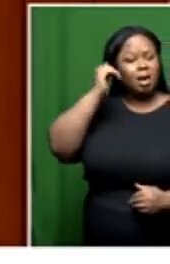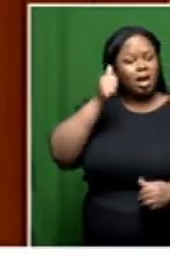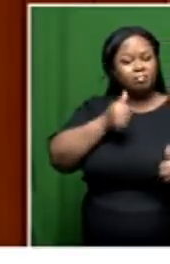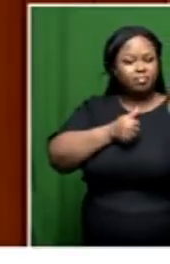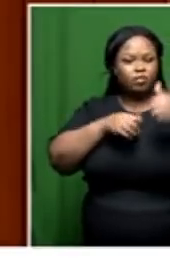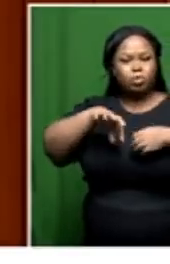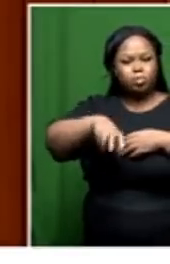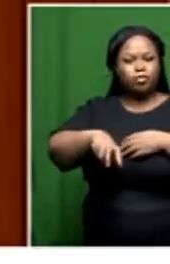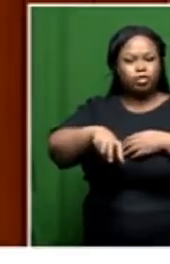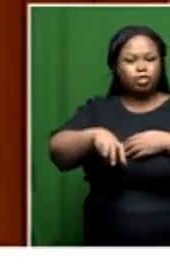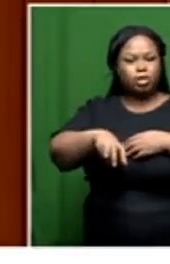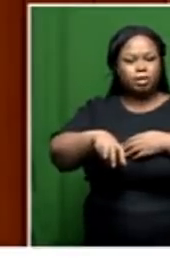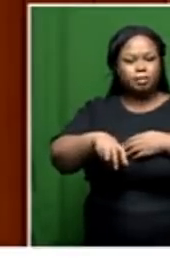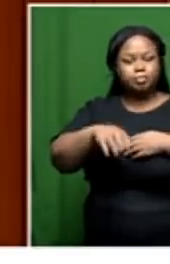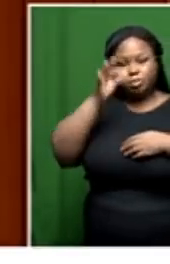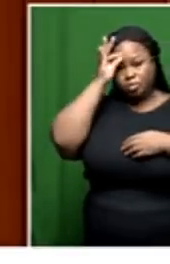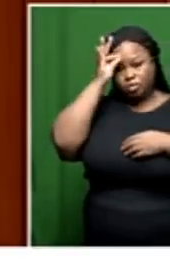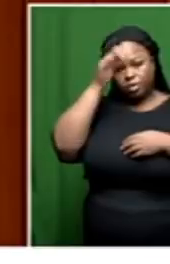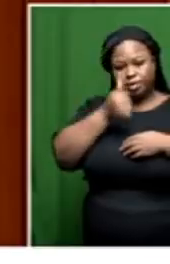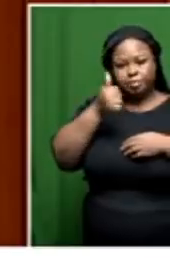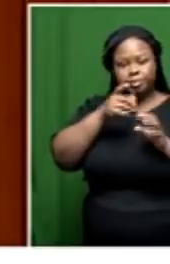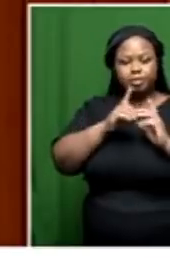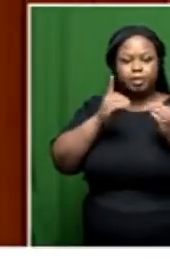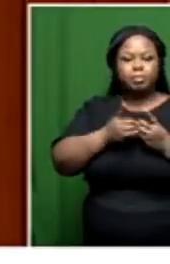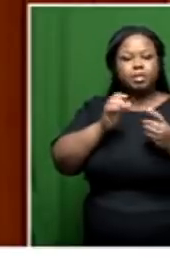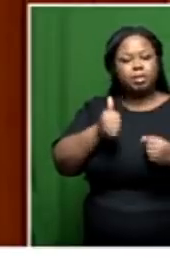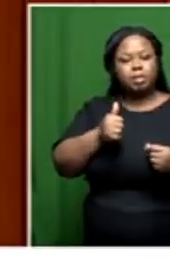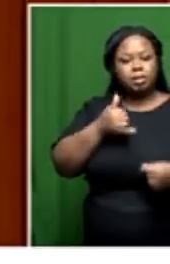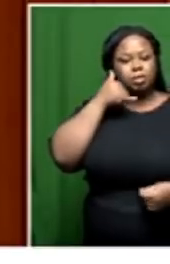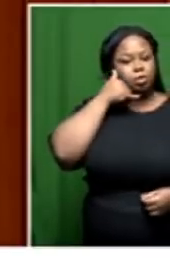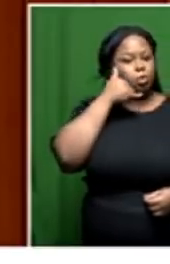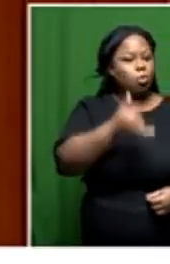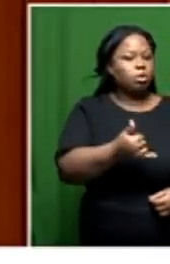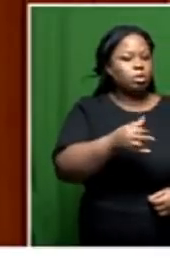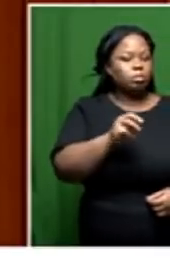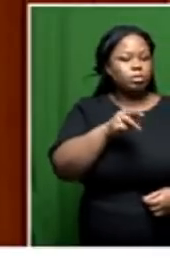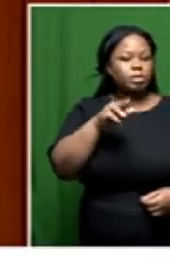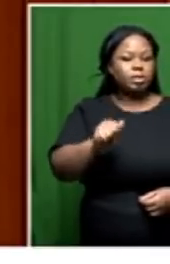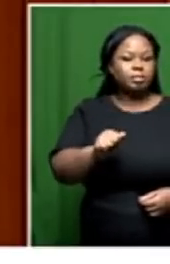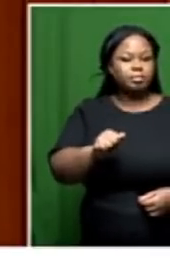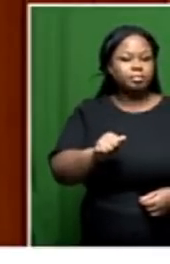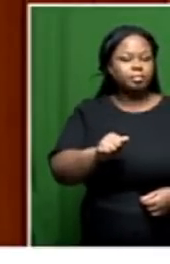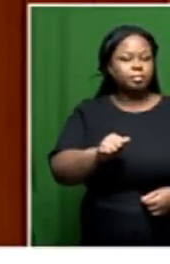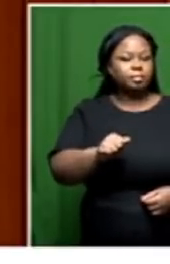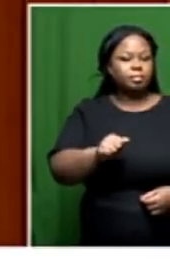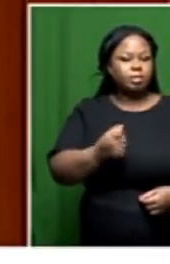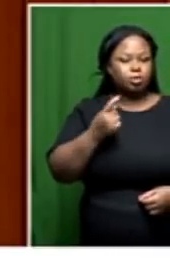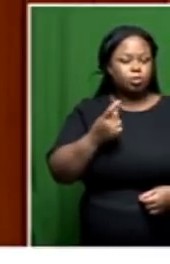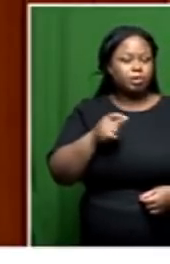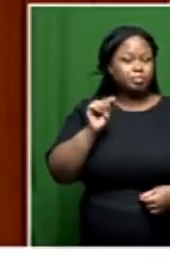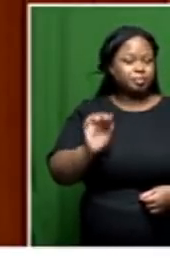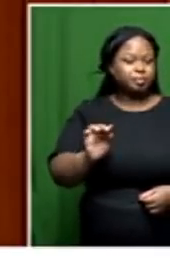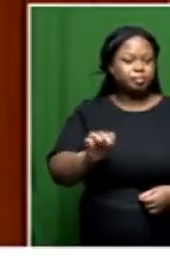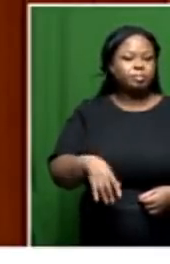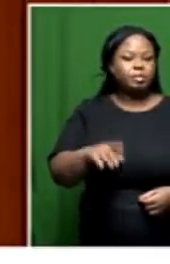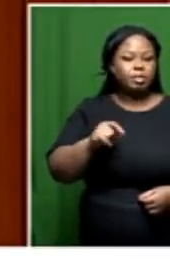in the provincial police department, then only called Sergeant Mosia, and that's one of the assertions